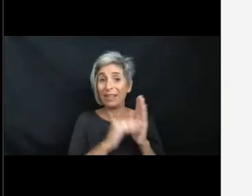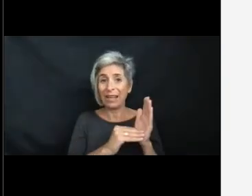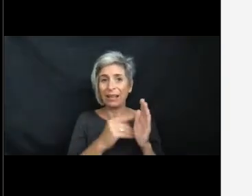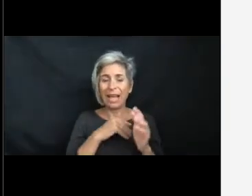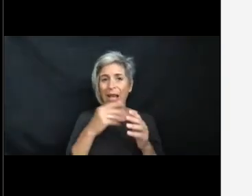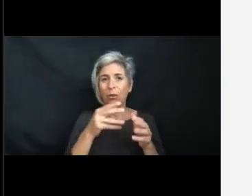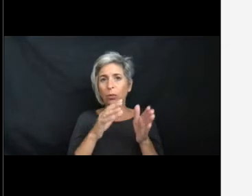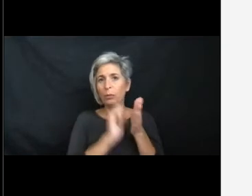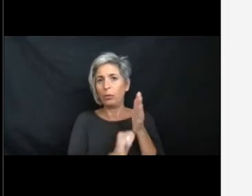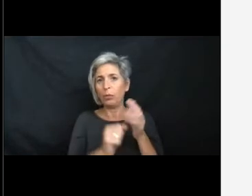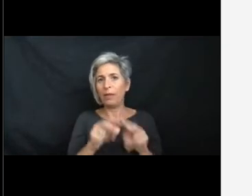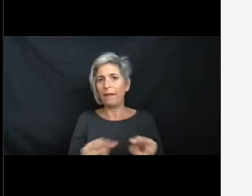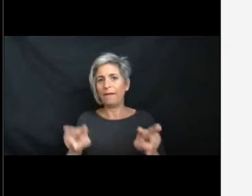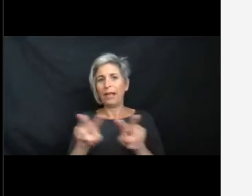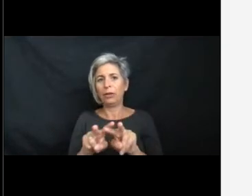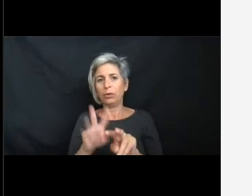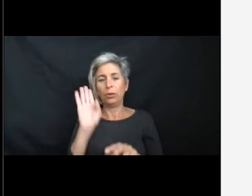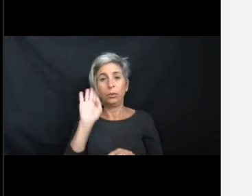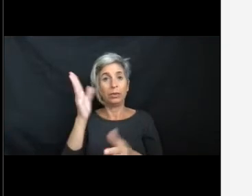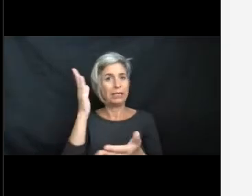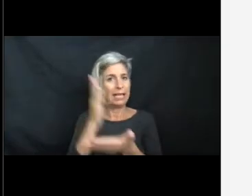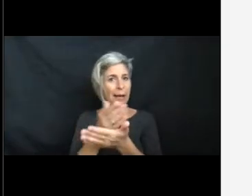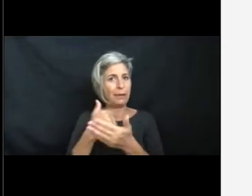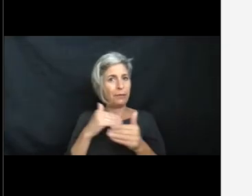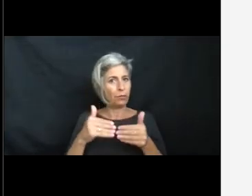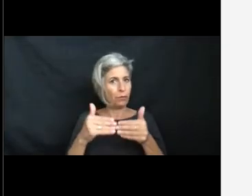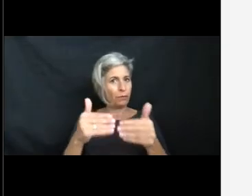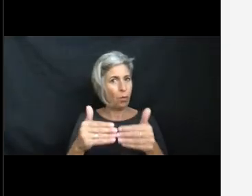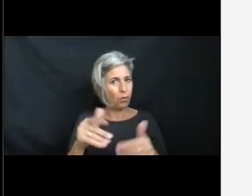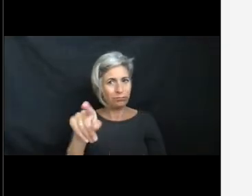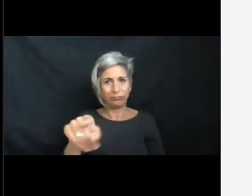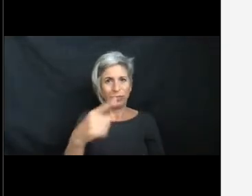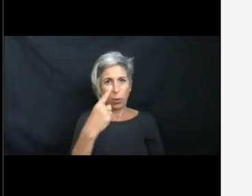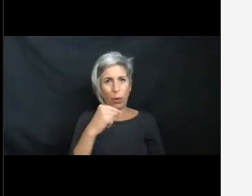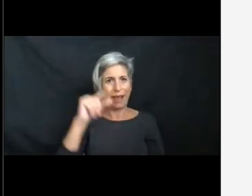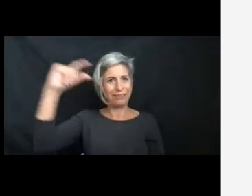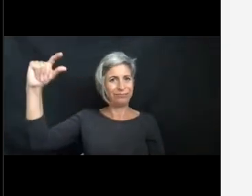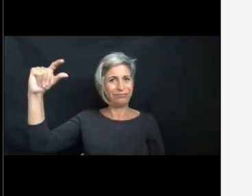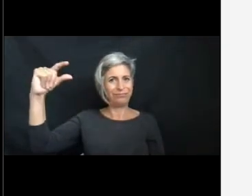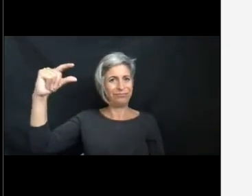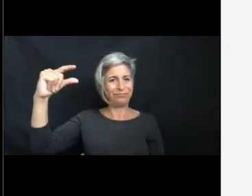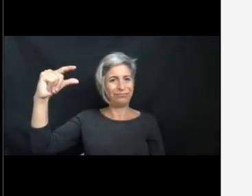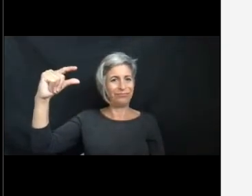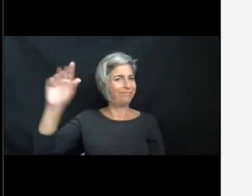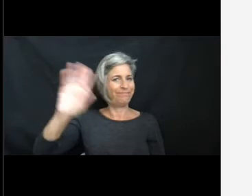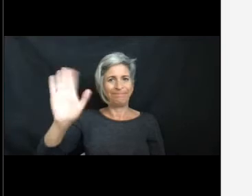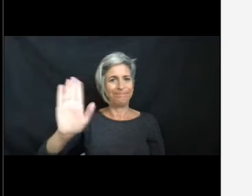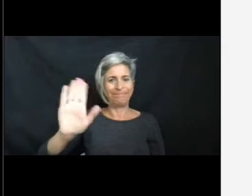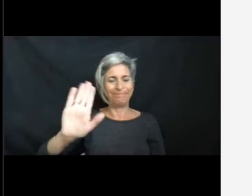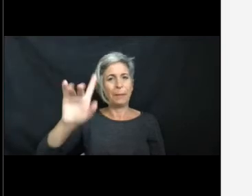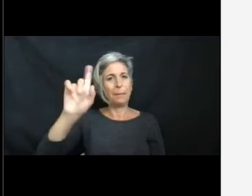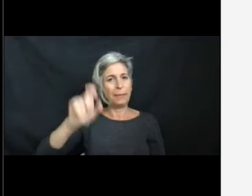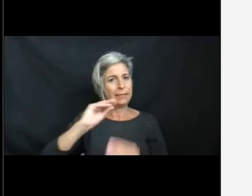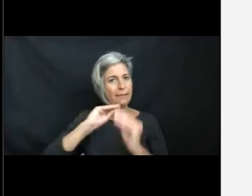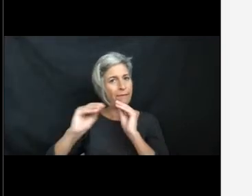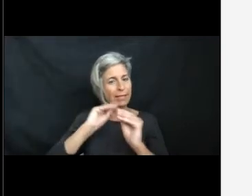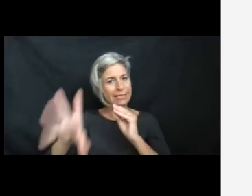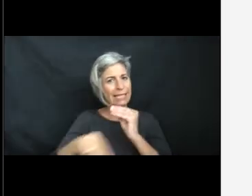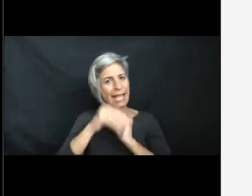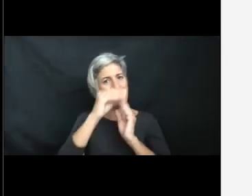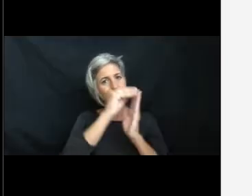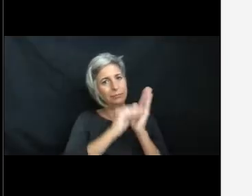value here. It is going to stop me from moving forward because there's something missing and now it's redirecting me to the required field. So let me